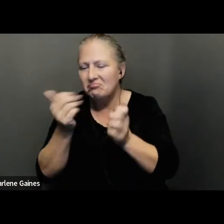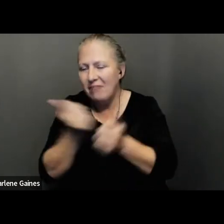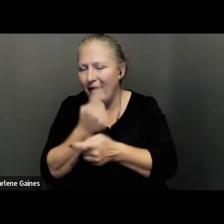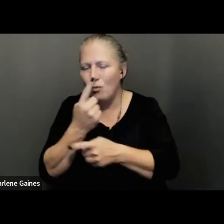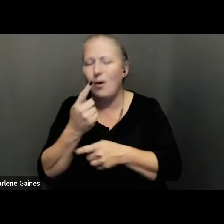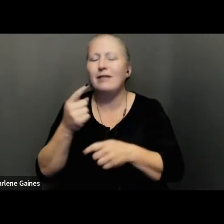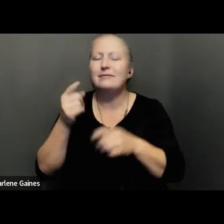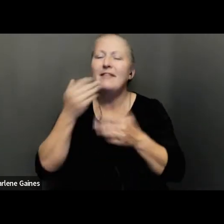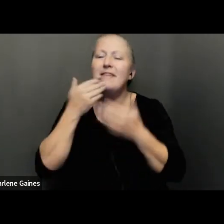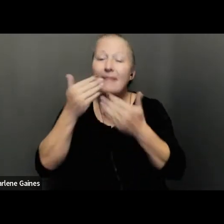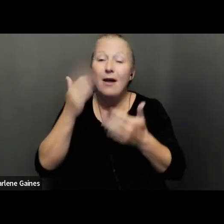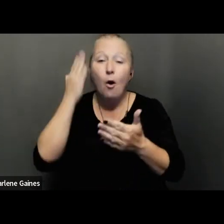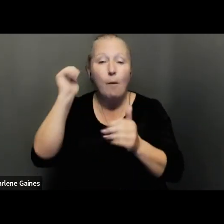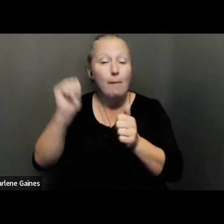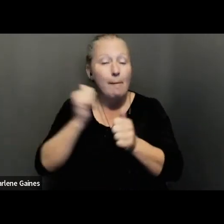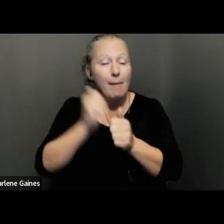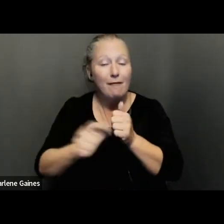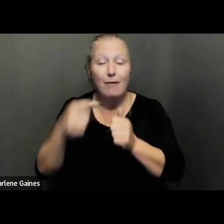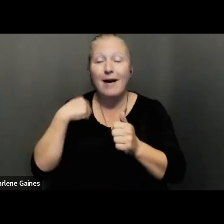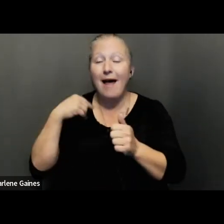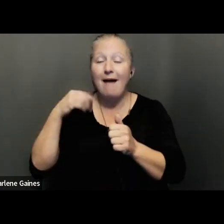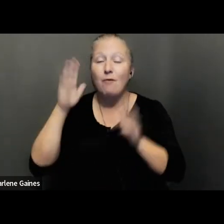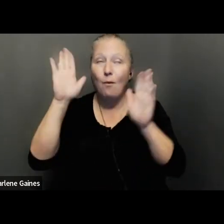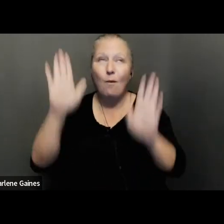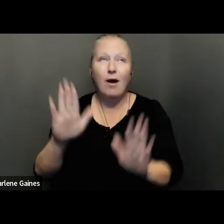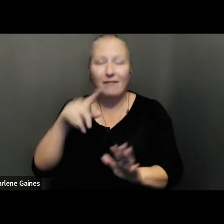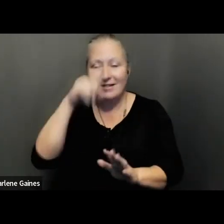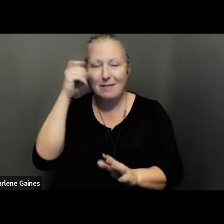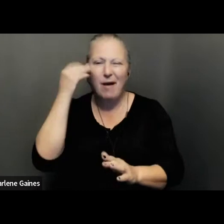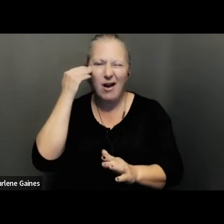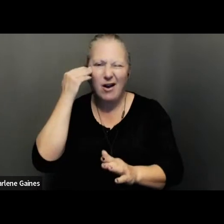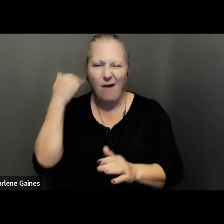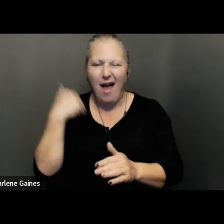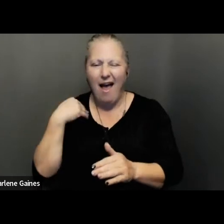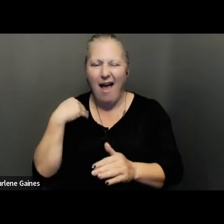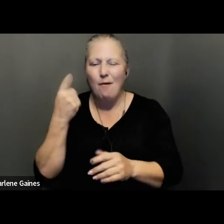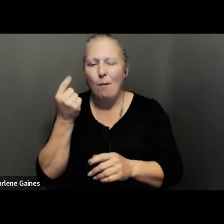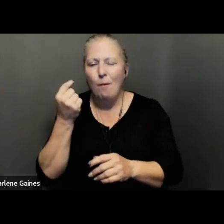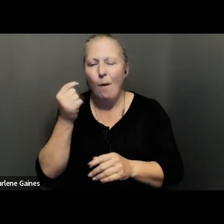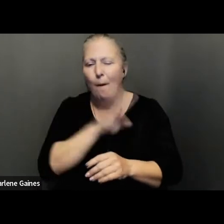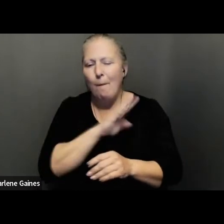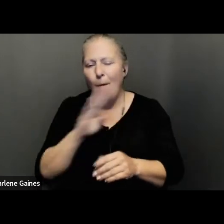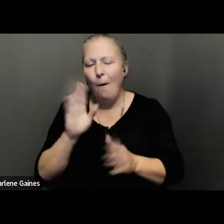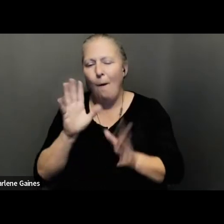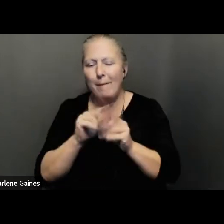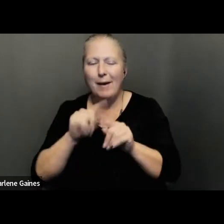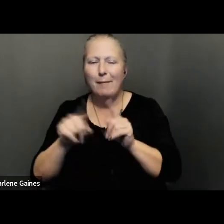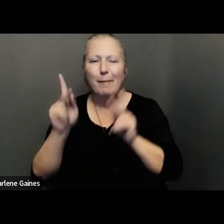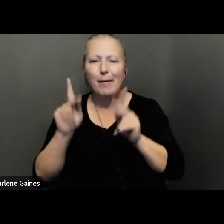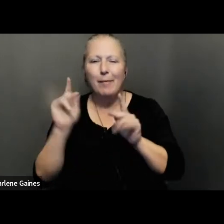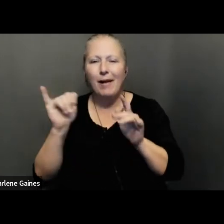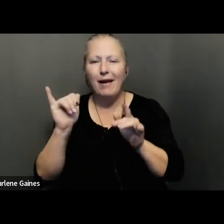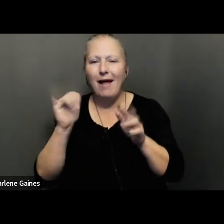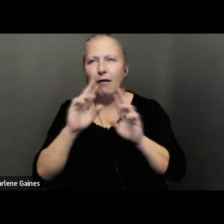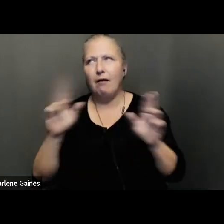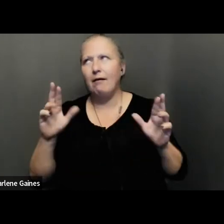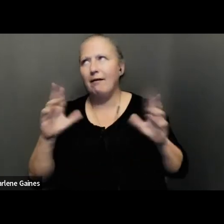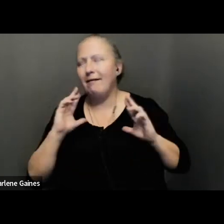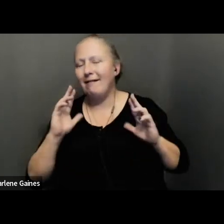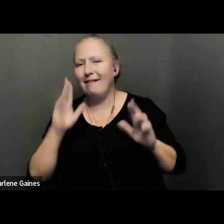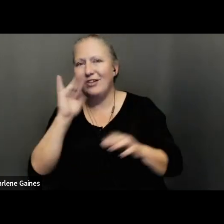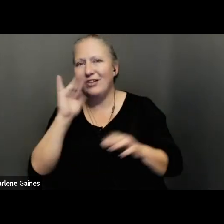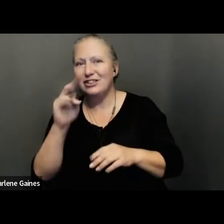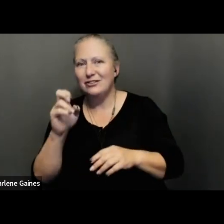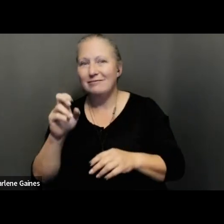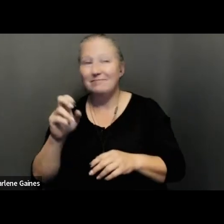wonderful summer. I know we still have one more board meeting, but sometimes people check out a little bit as they head out for the month of June. So We have